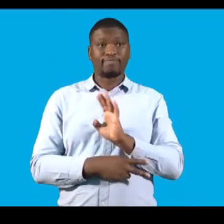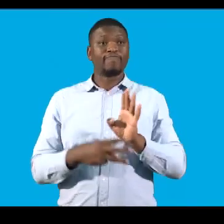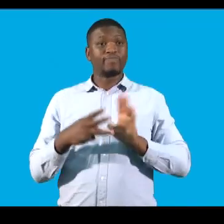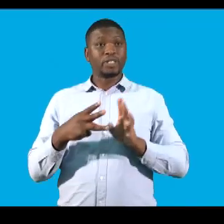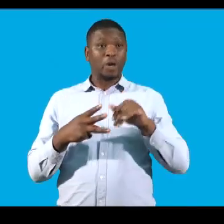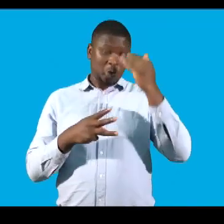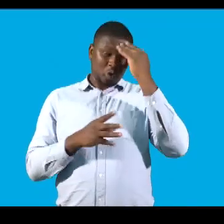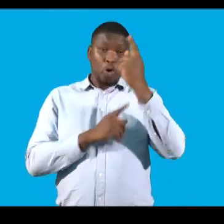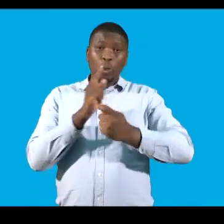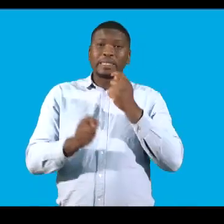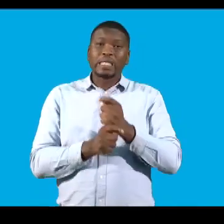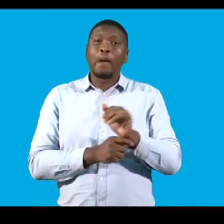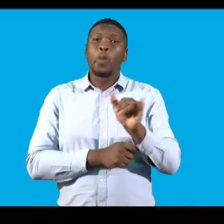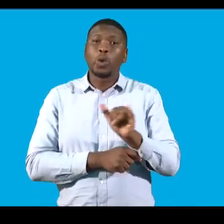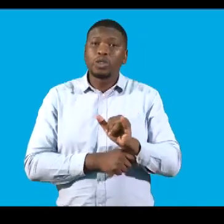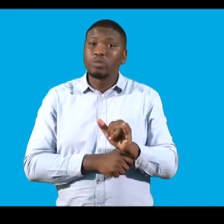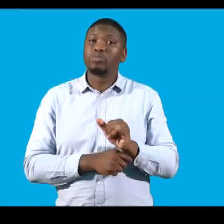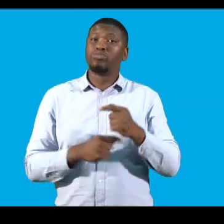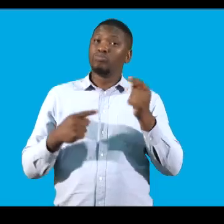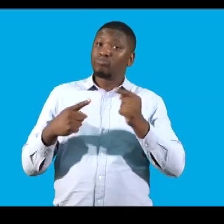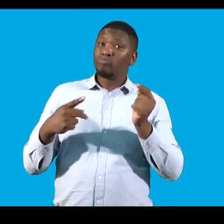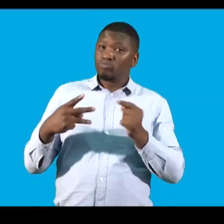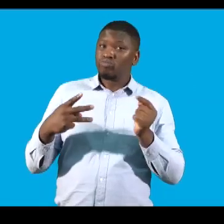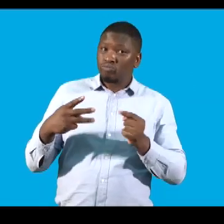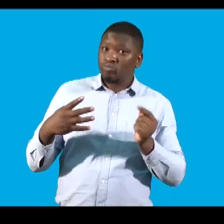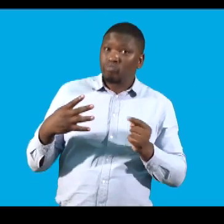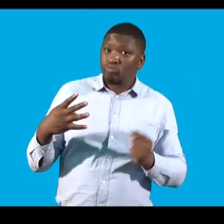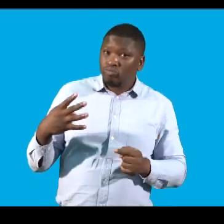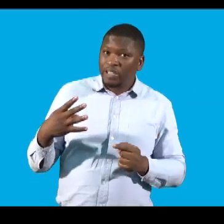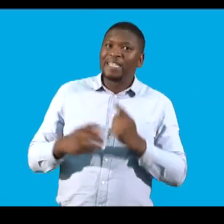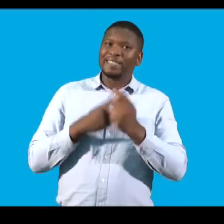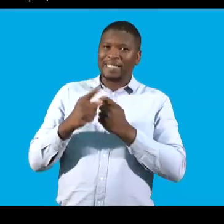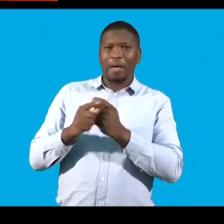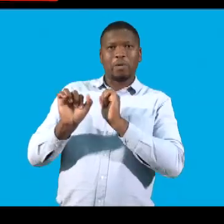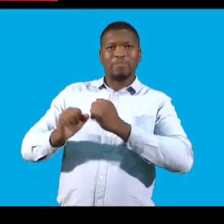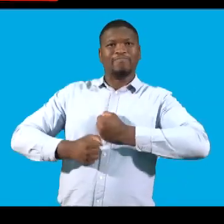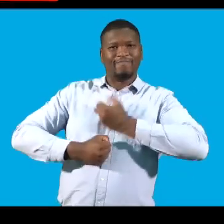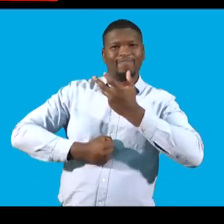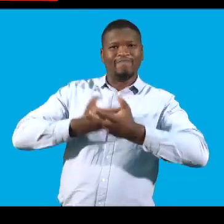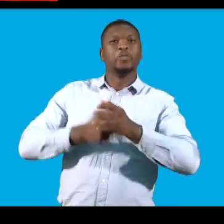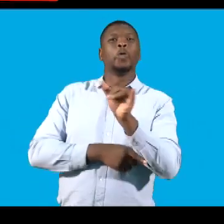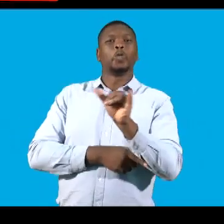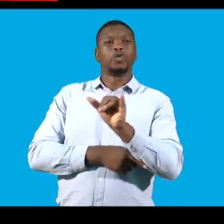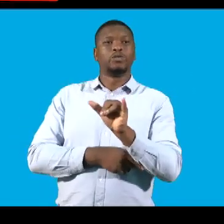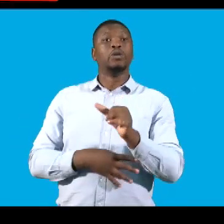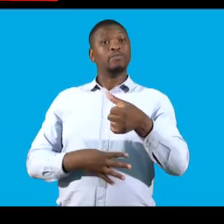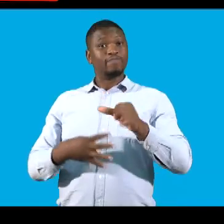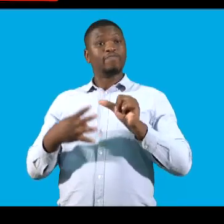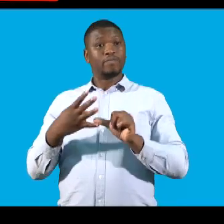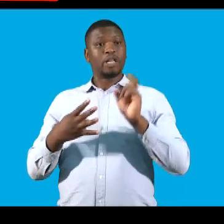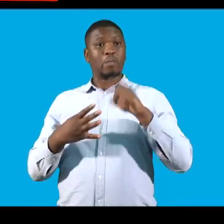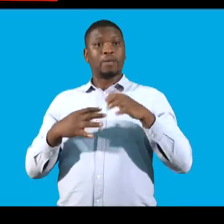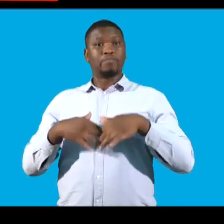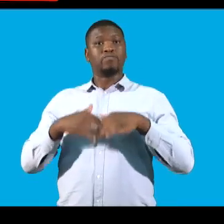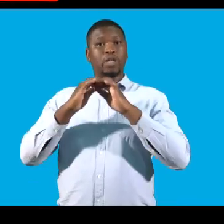different poems. Is it a Petrarchan sonnet? Is it an Elizabethan sonnet? Does it use free verse? Is it a ballad? Etc. And you have